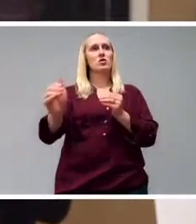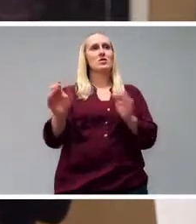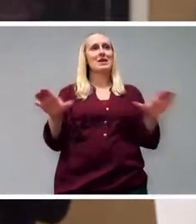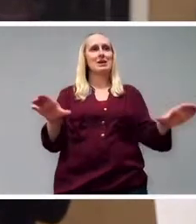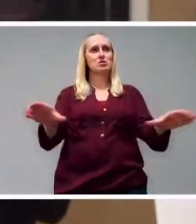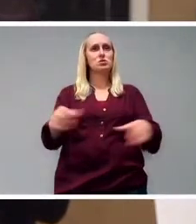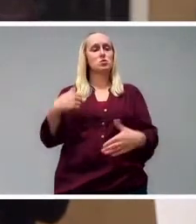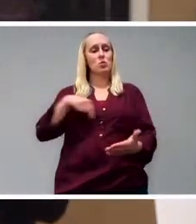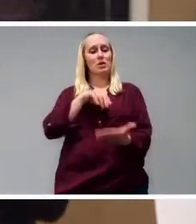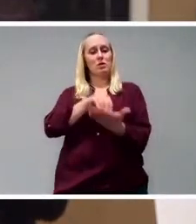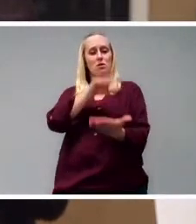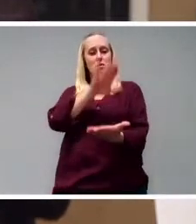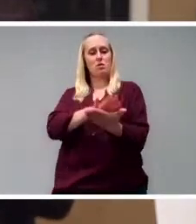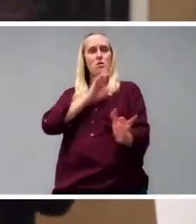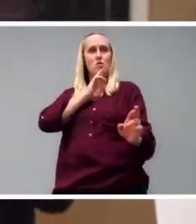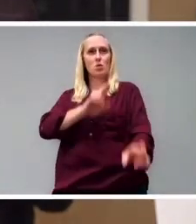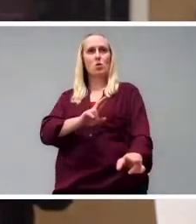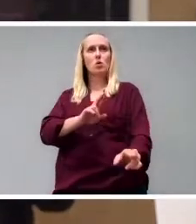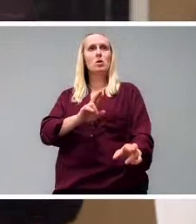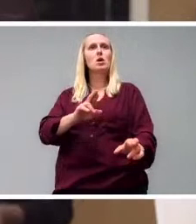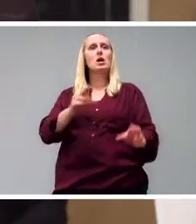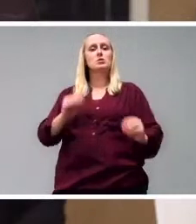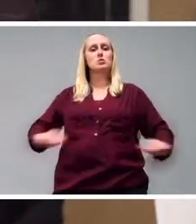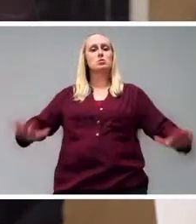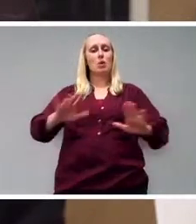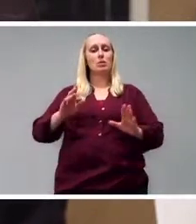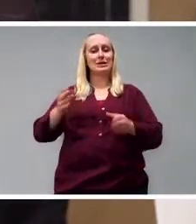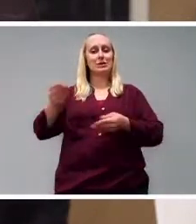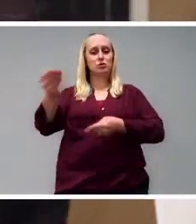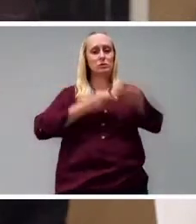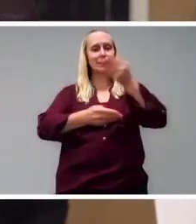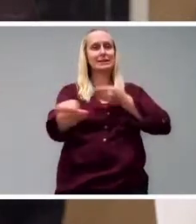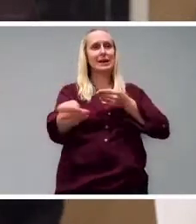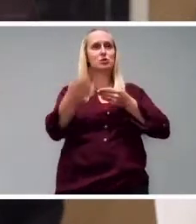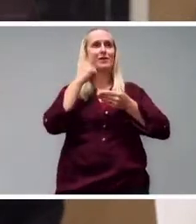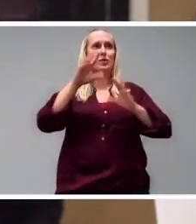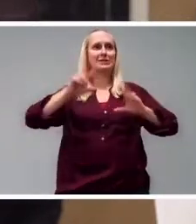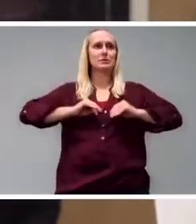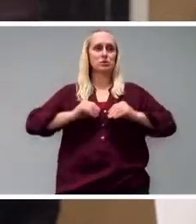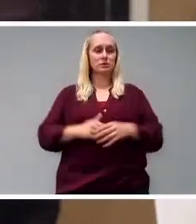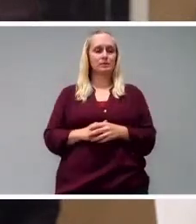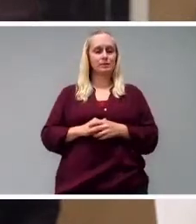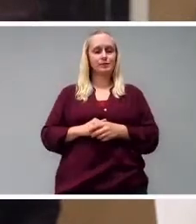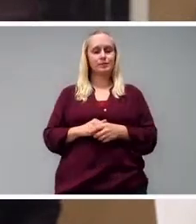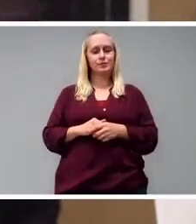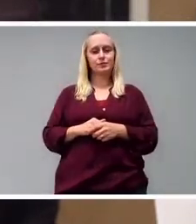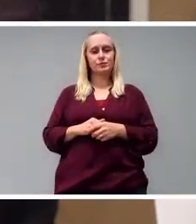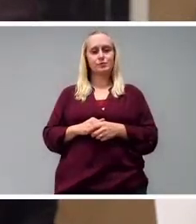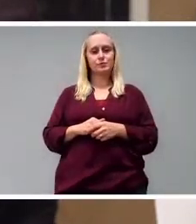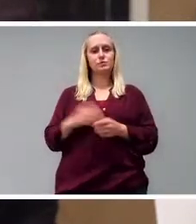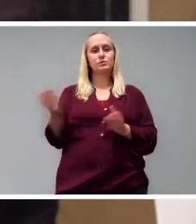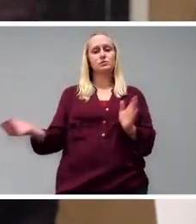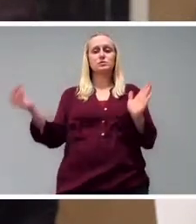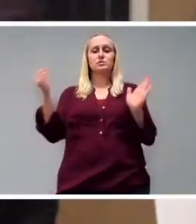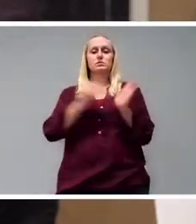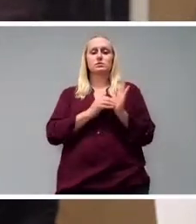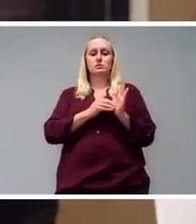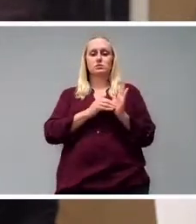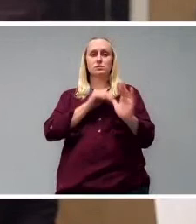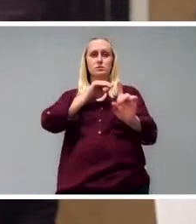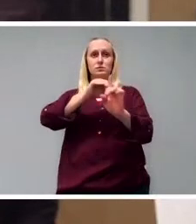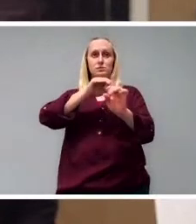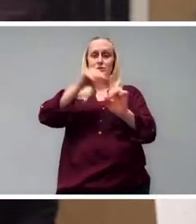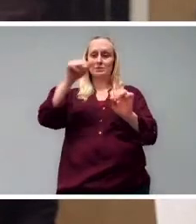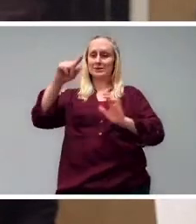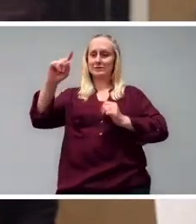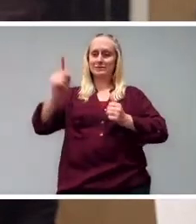those as a property transaction upon acceptance of the donations. Again, just a reminder, this is a first reading and we'll